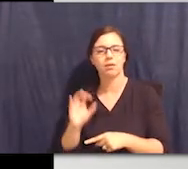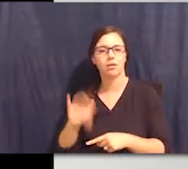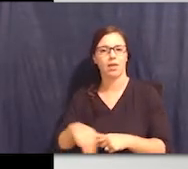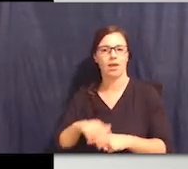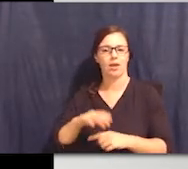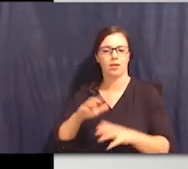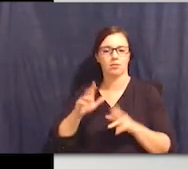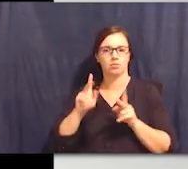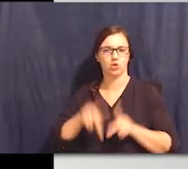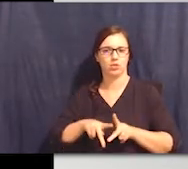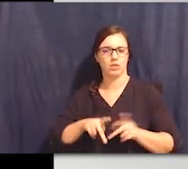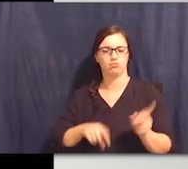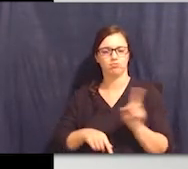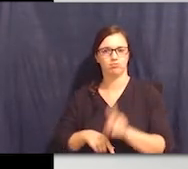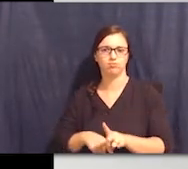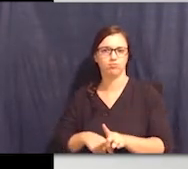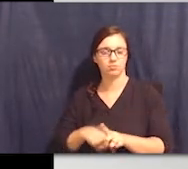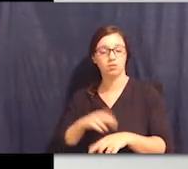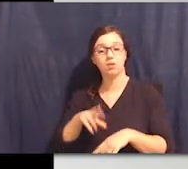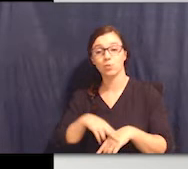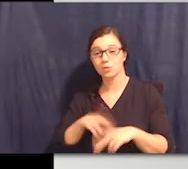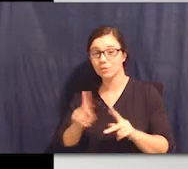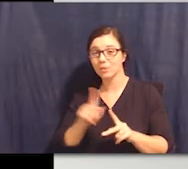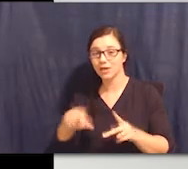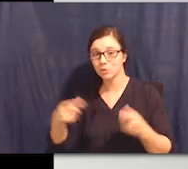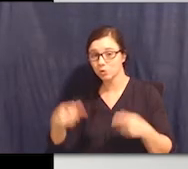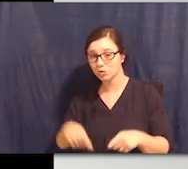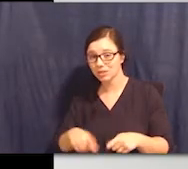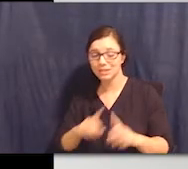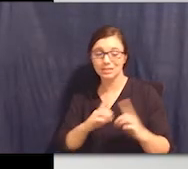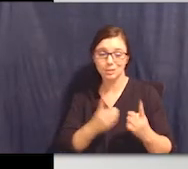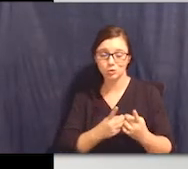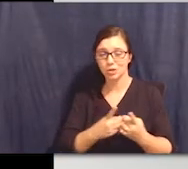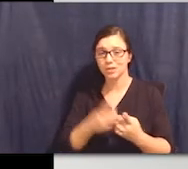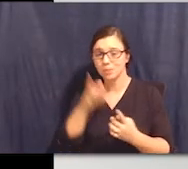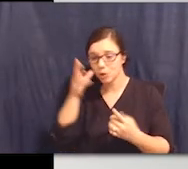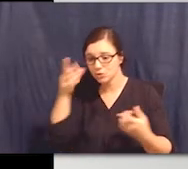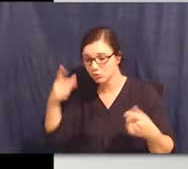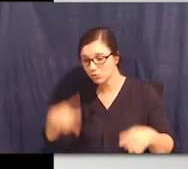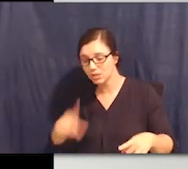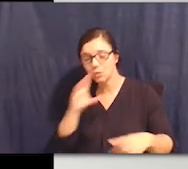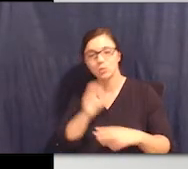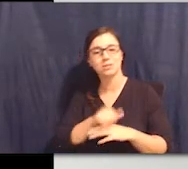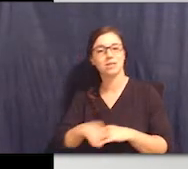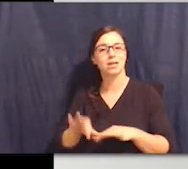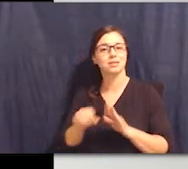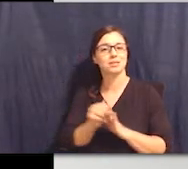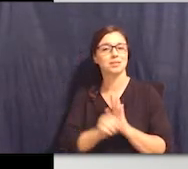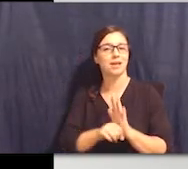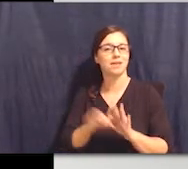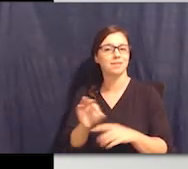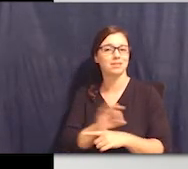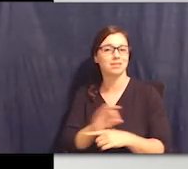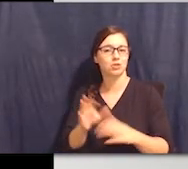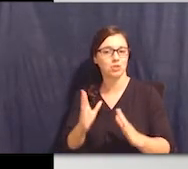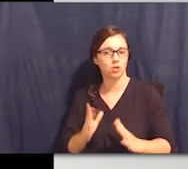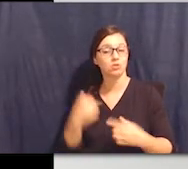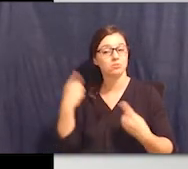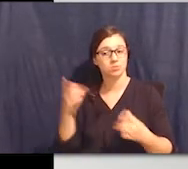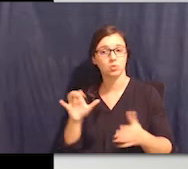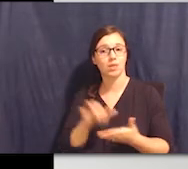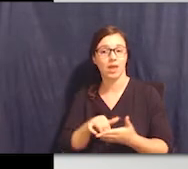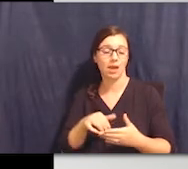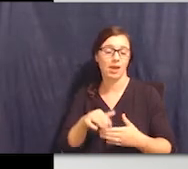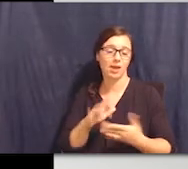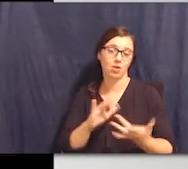for districts. And of course, people have to agree. Districts and parents agree, we'll send a state facilitator in there. And we've been doing it virtually and